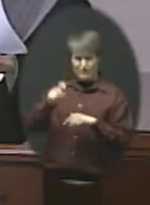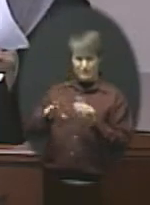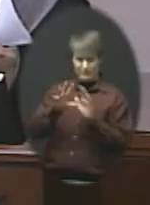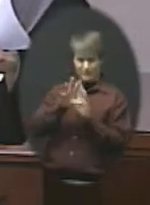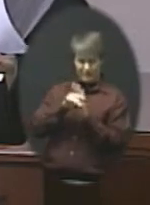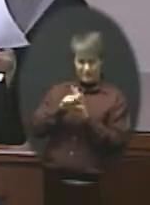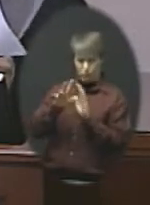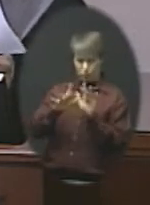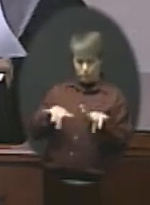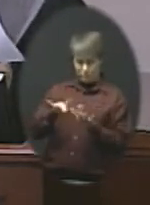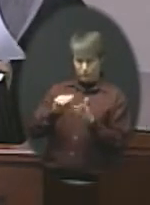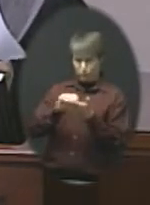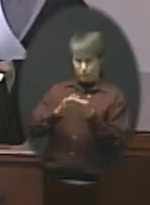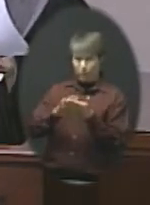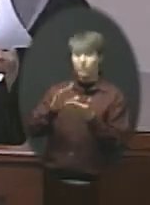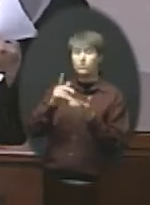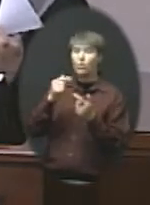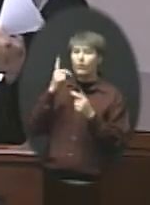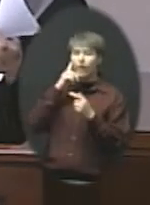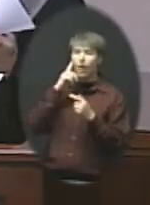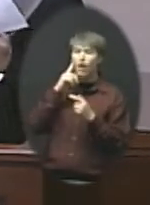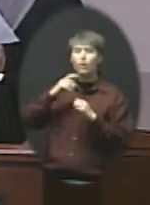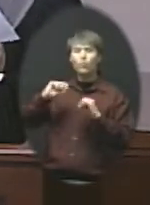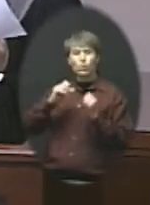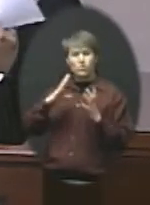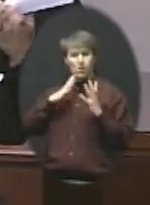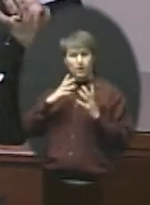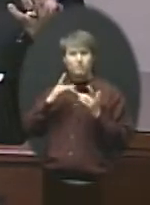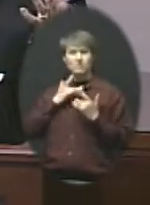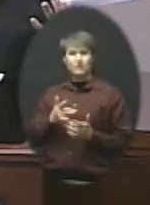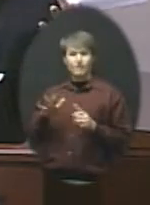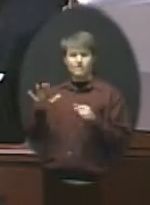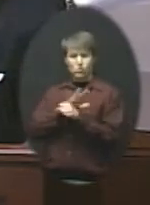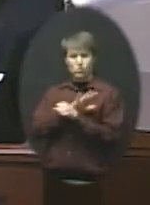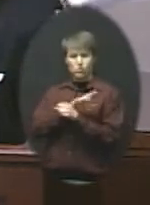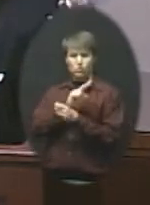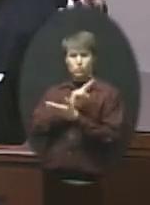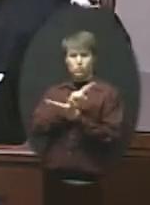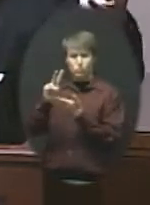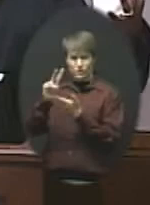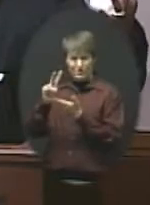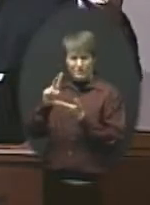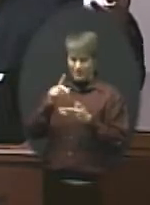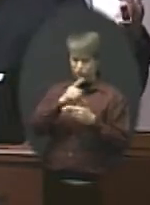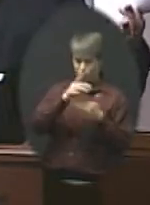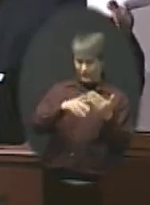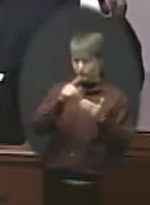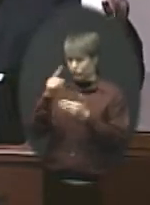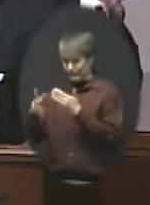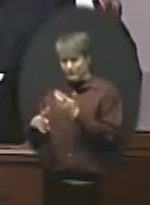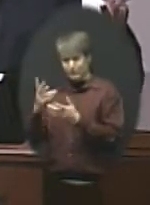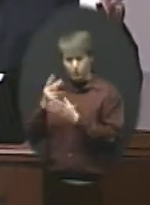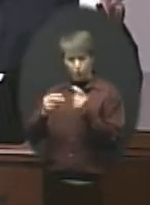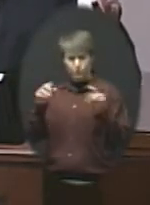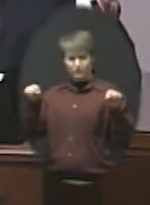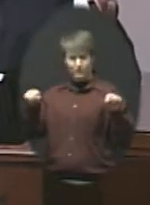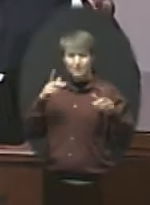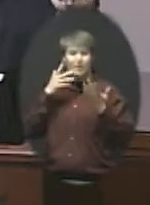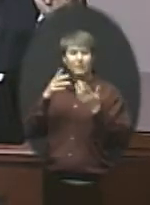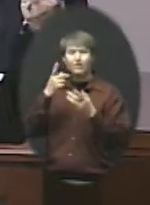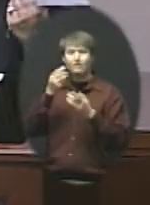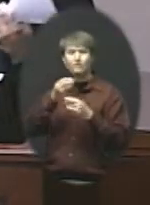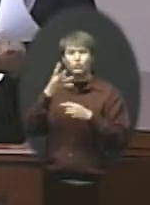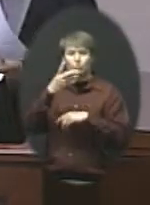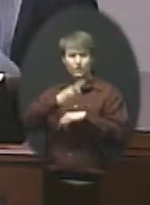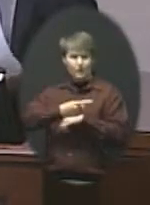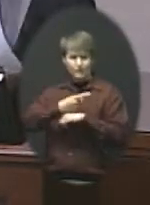recorded. So we took a look at winter break. You usually have a full 2 weeks, weekends on each end, and maybe a day or two on either side